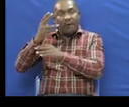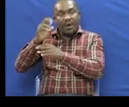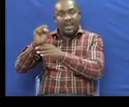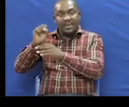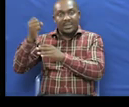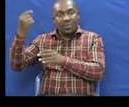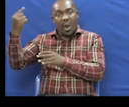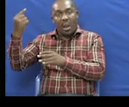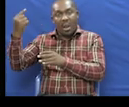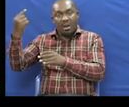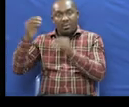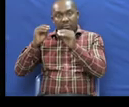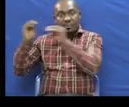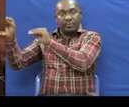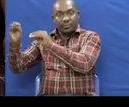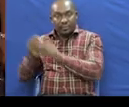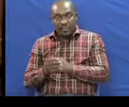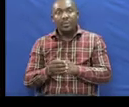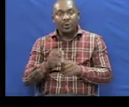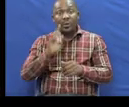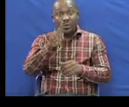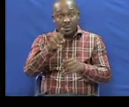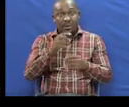4S1. Also, there is a reason.